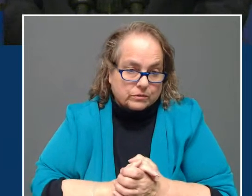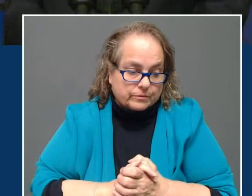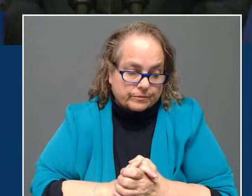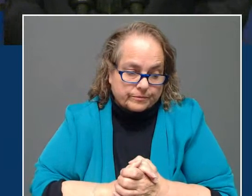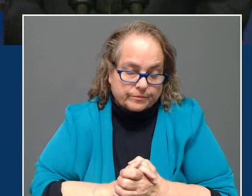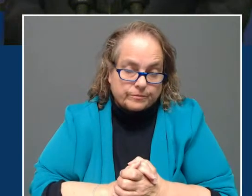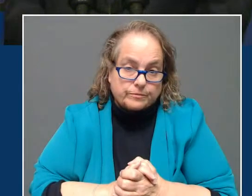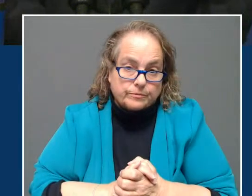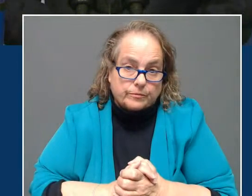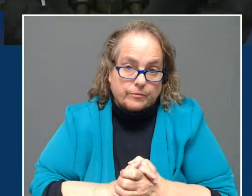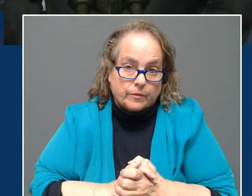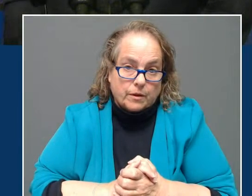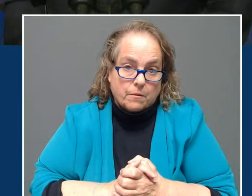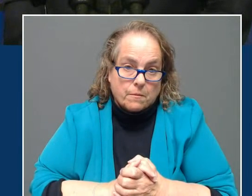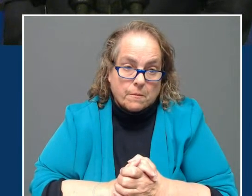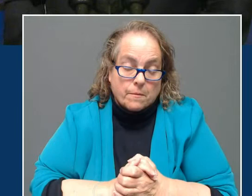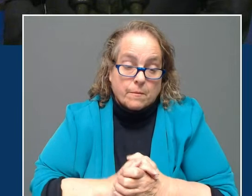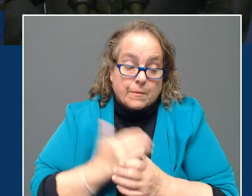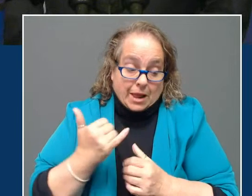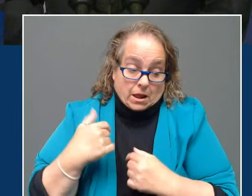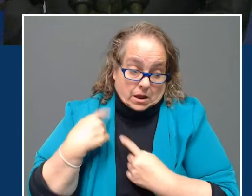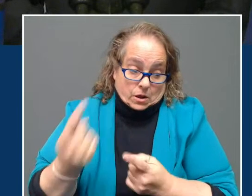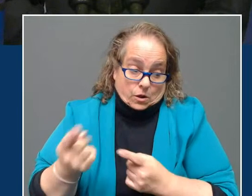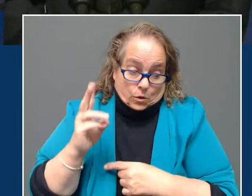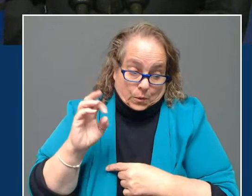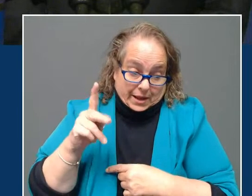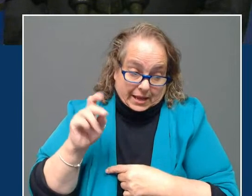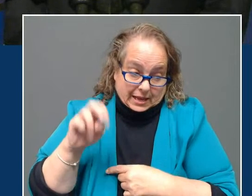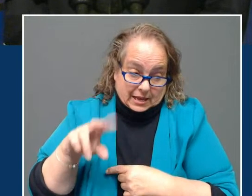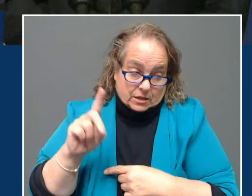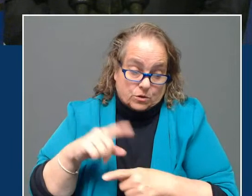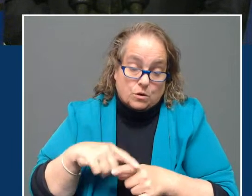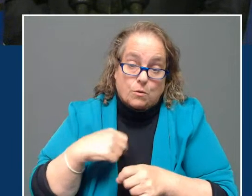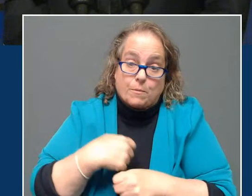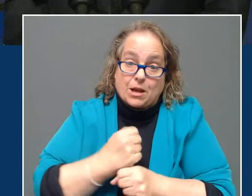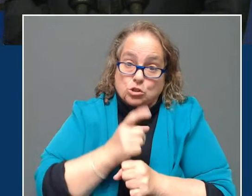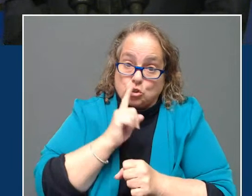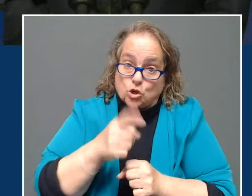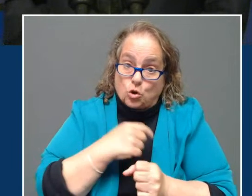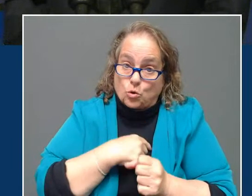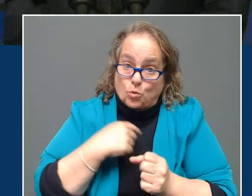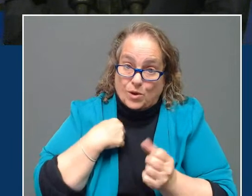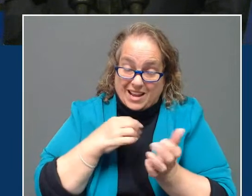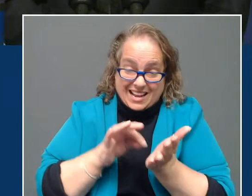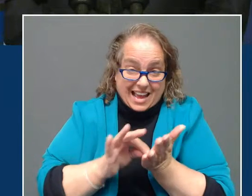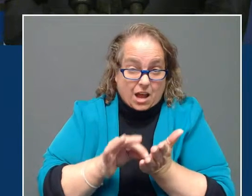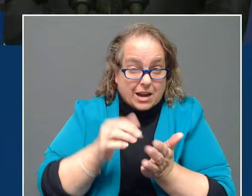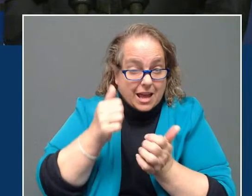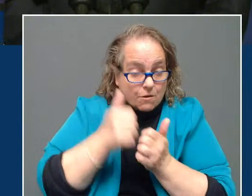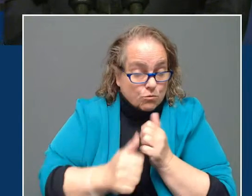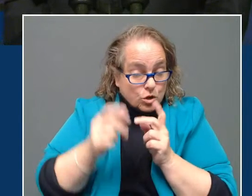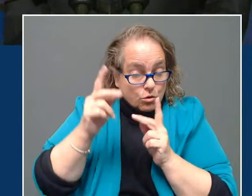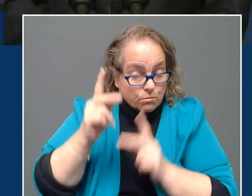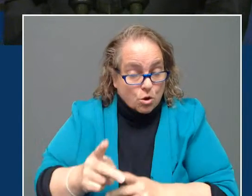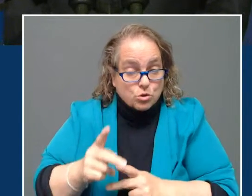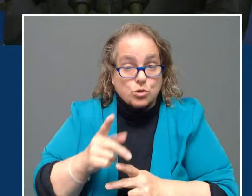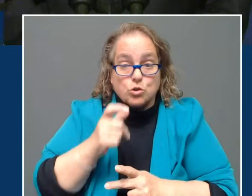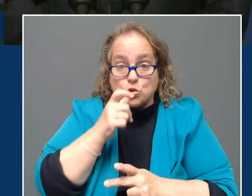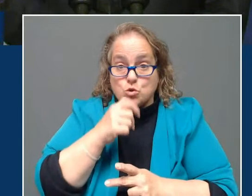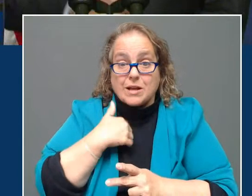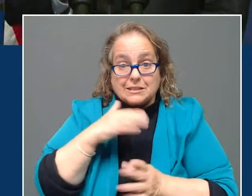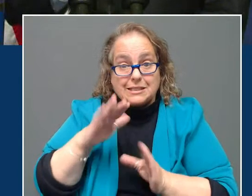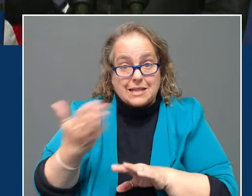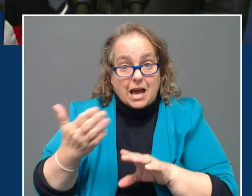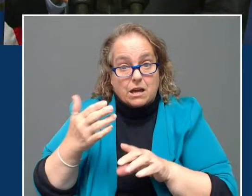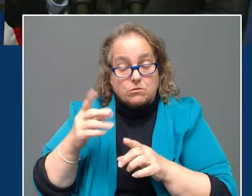Now, over the weekend, in making sure that we account for every single person we've lost to COVID, making sure